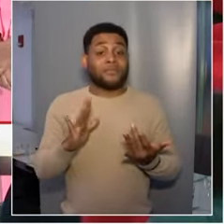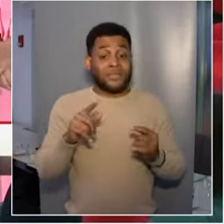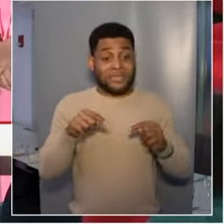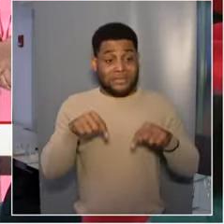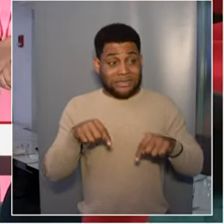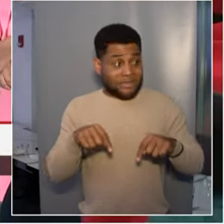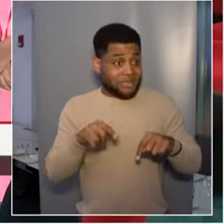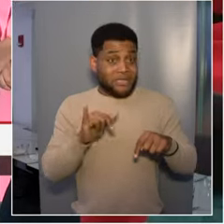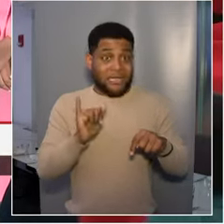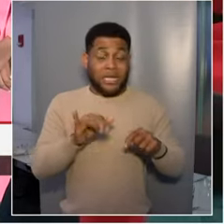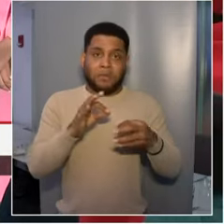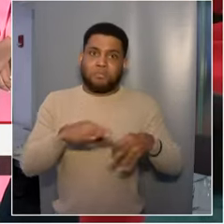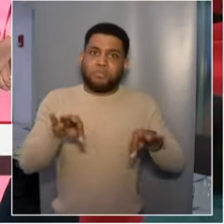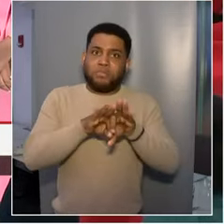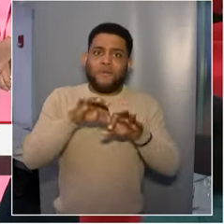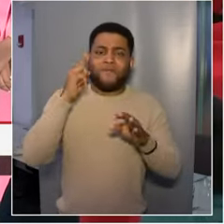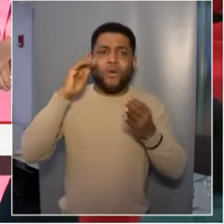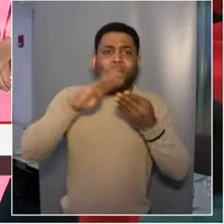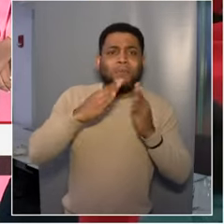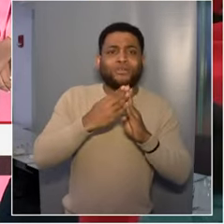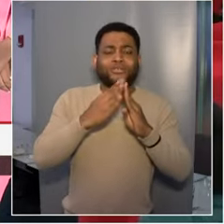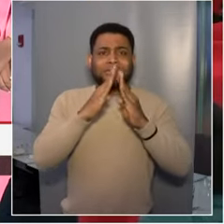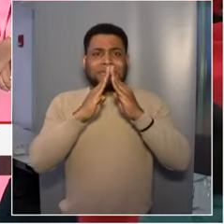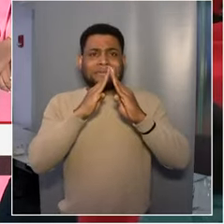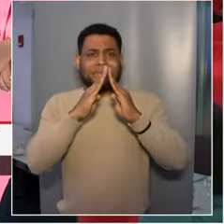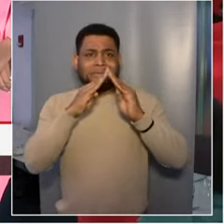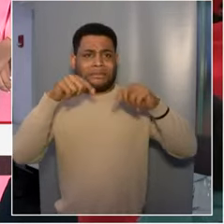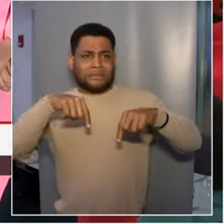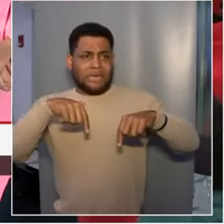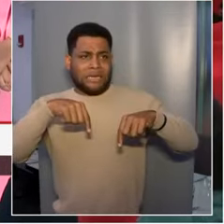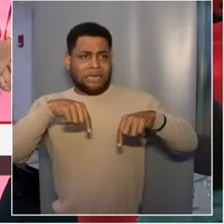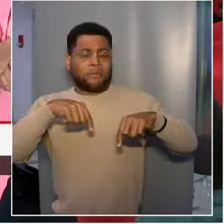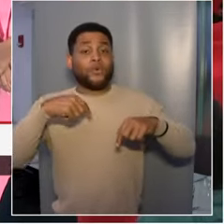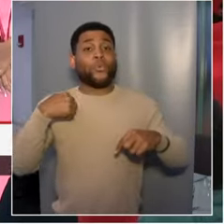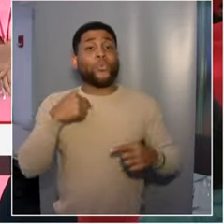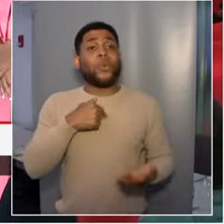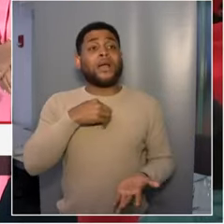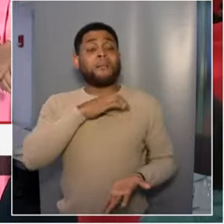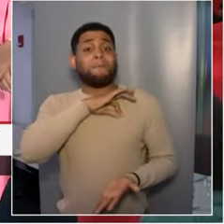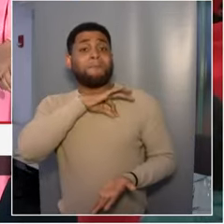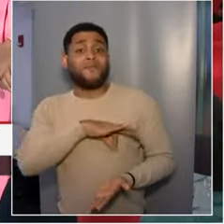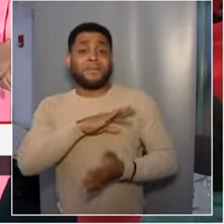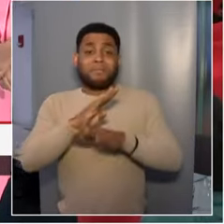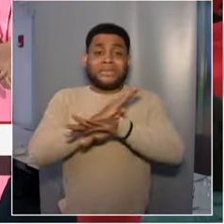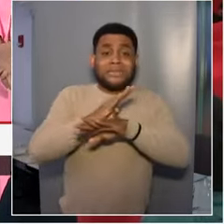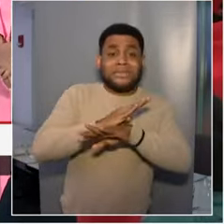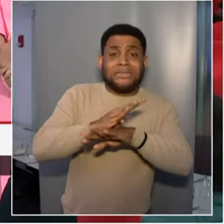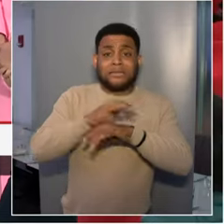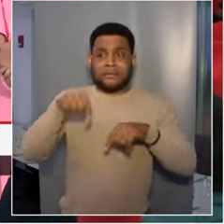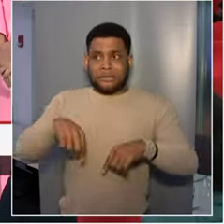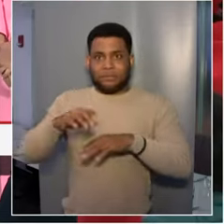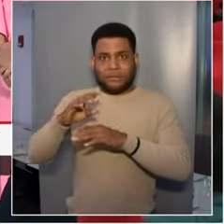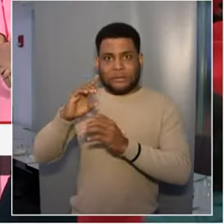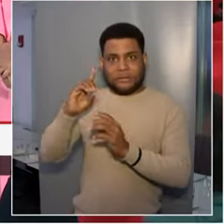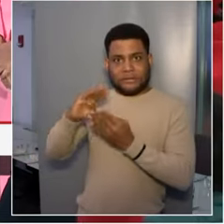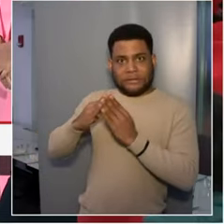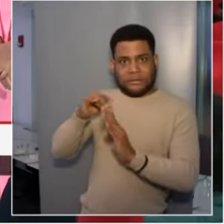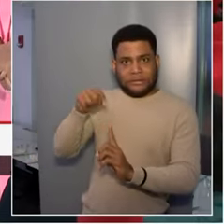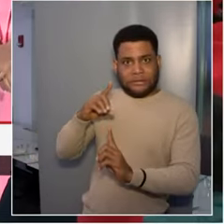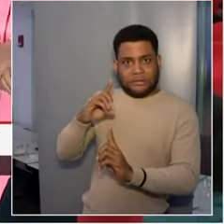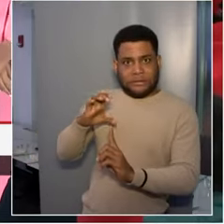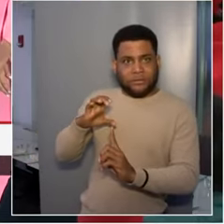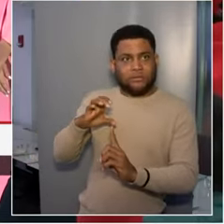business. We are a profitable business for the city. As we grow,